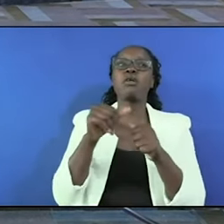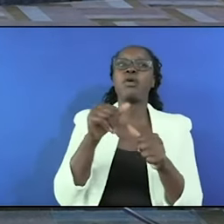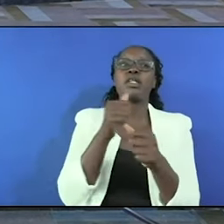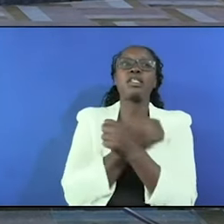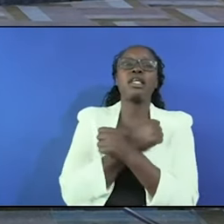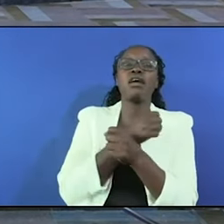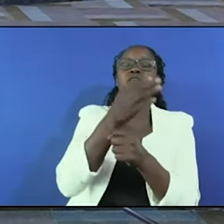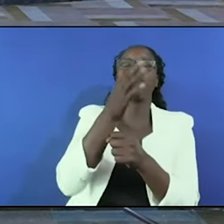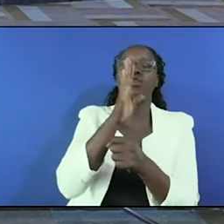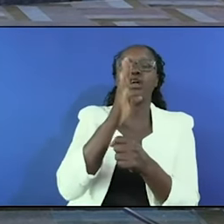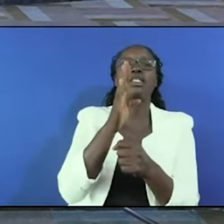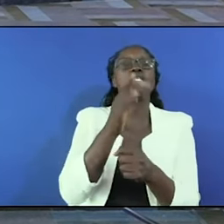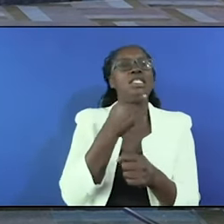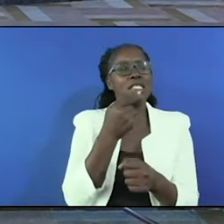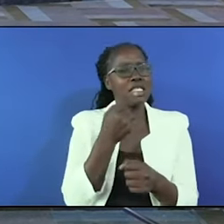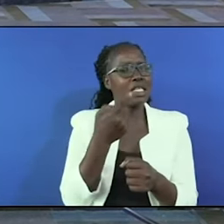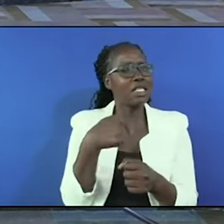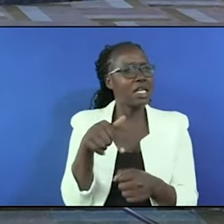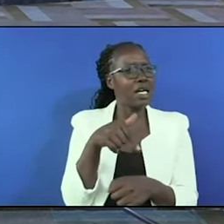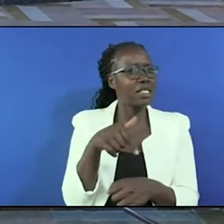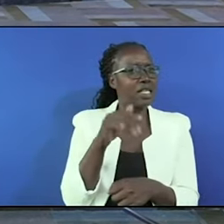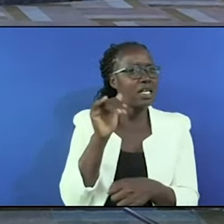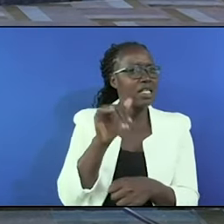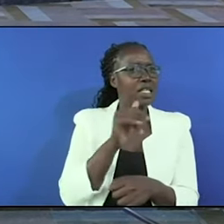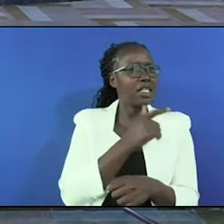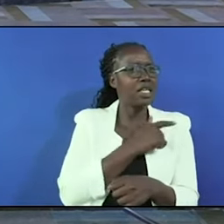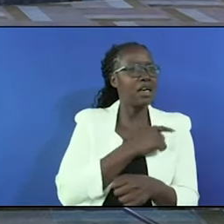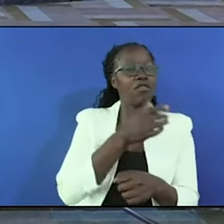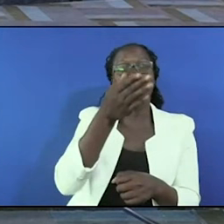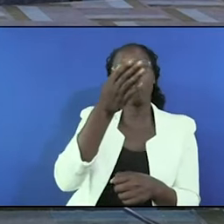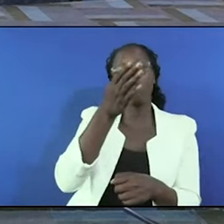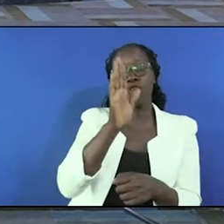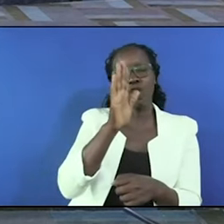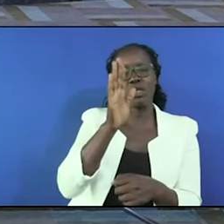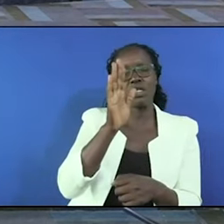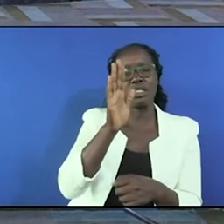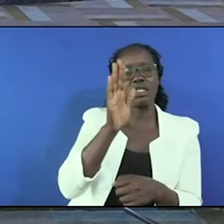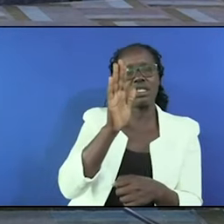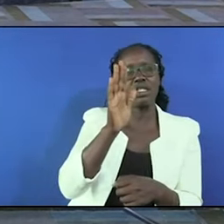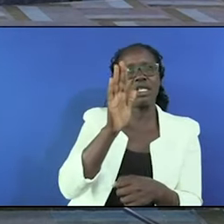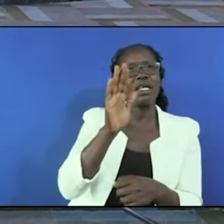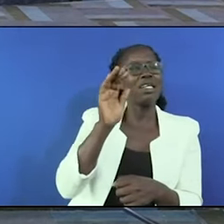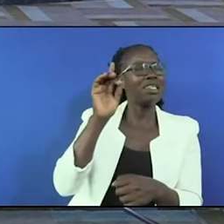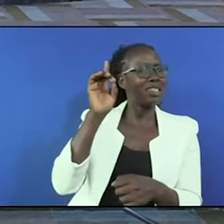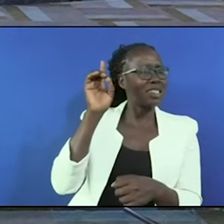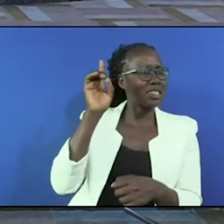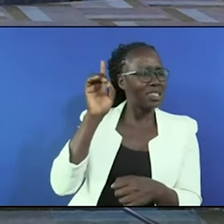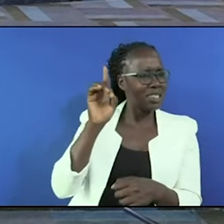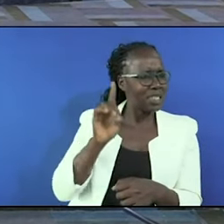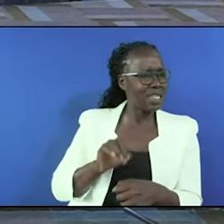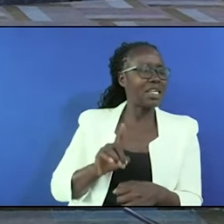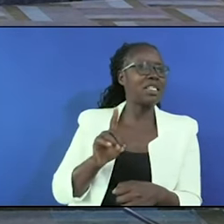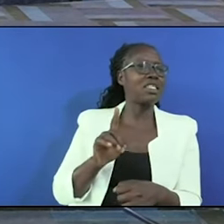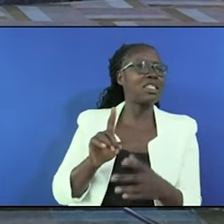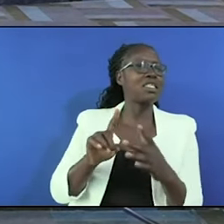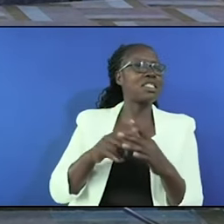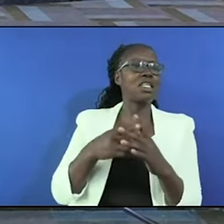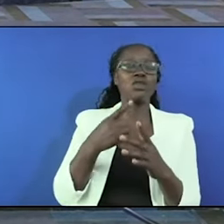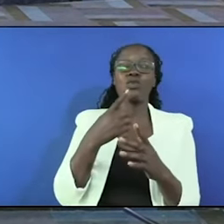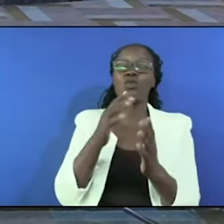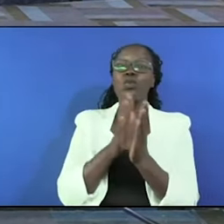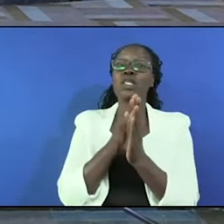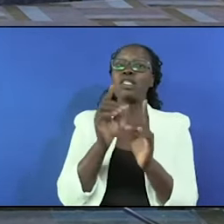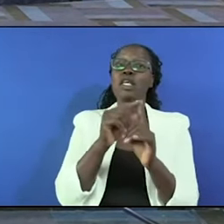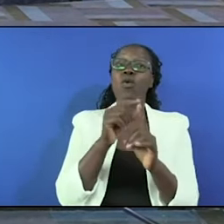God. Dr. Ruguri told us that the love of God does not starts with the word so.